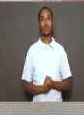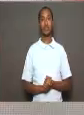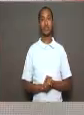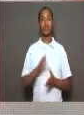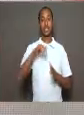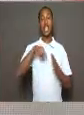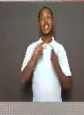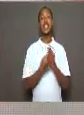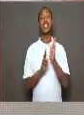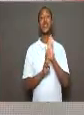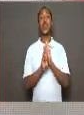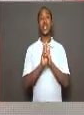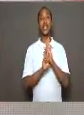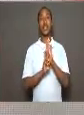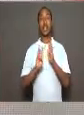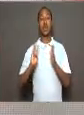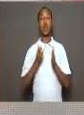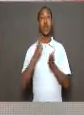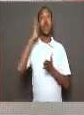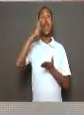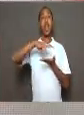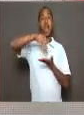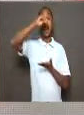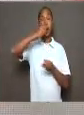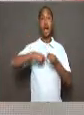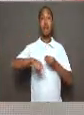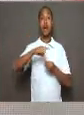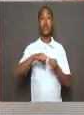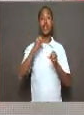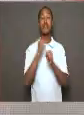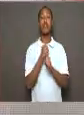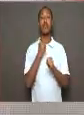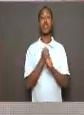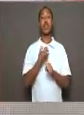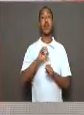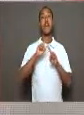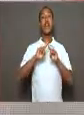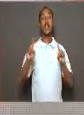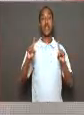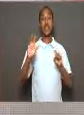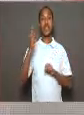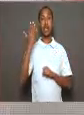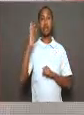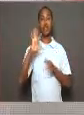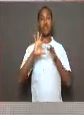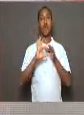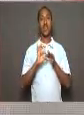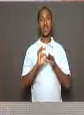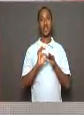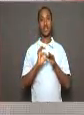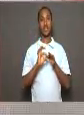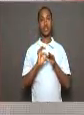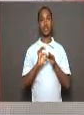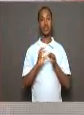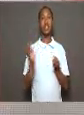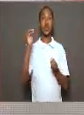In this unit, we will learn about the formation of different types of bonds,